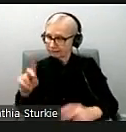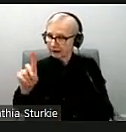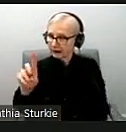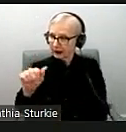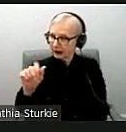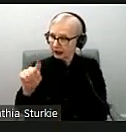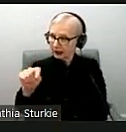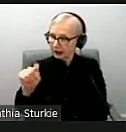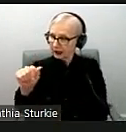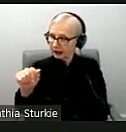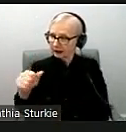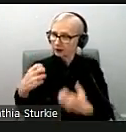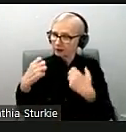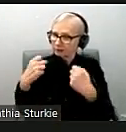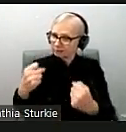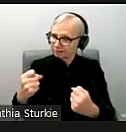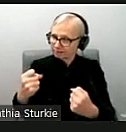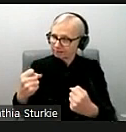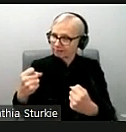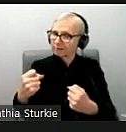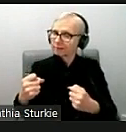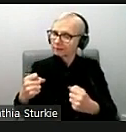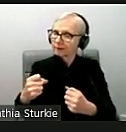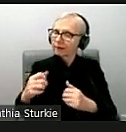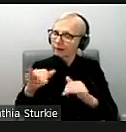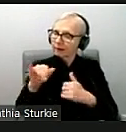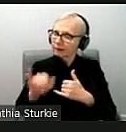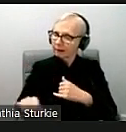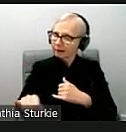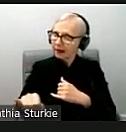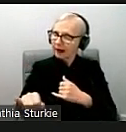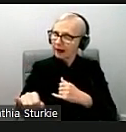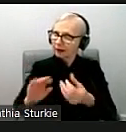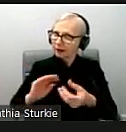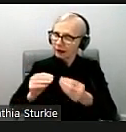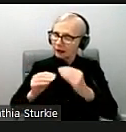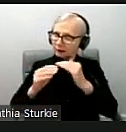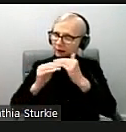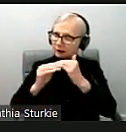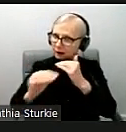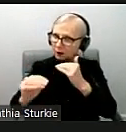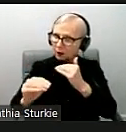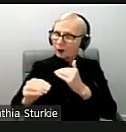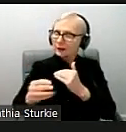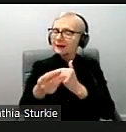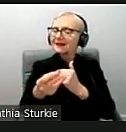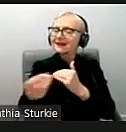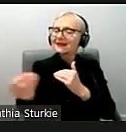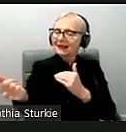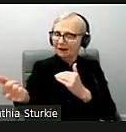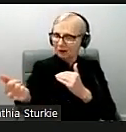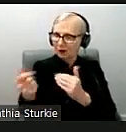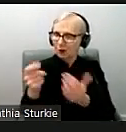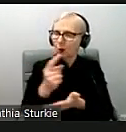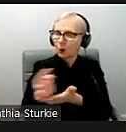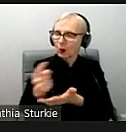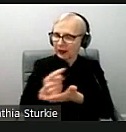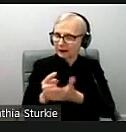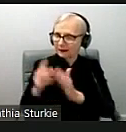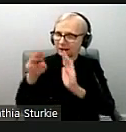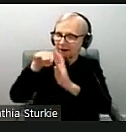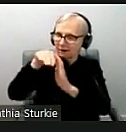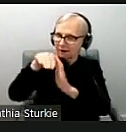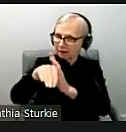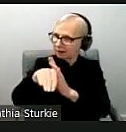that trends are stabilizing or ideally even reversing is multiple weeks of declining case counts. And we're certainly